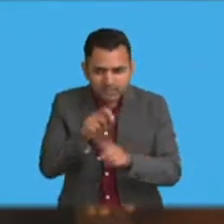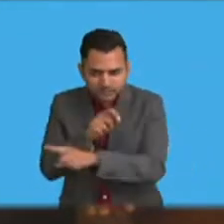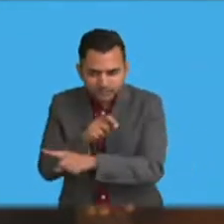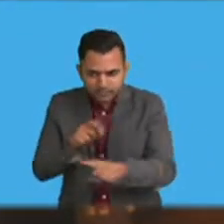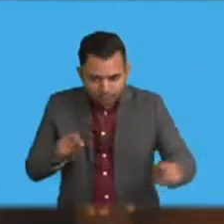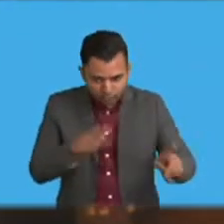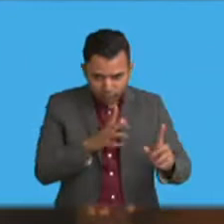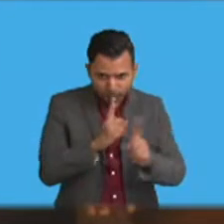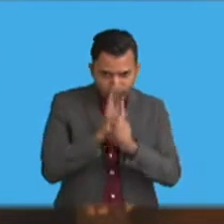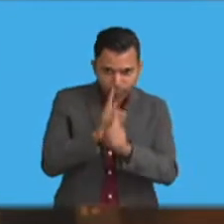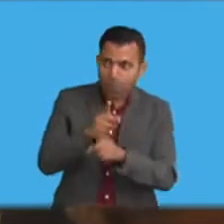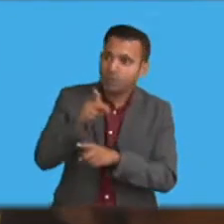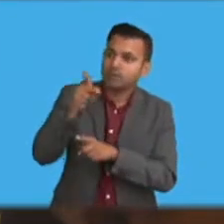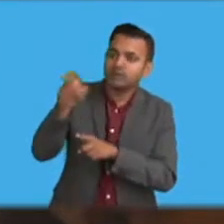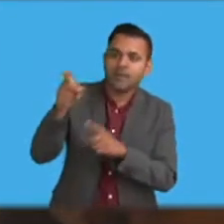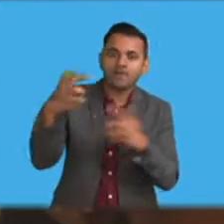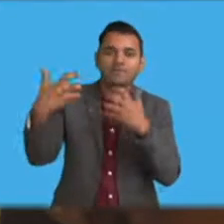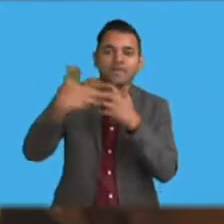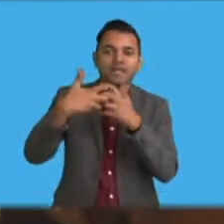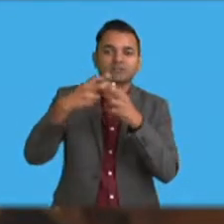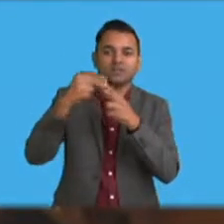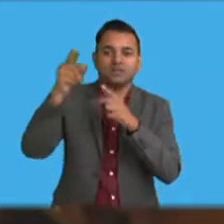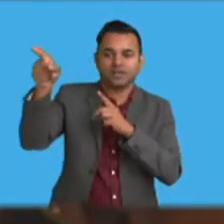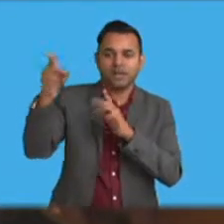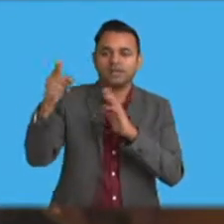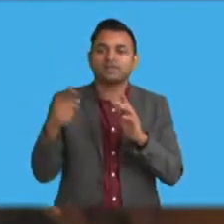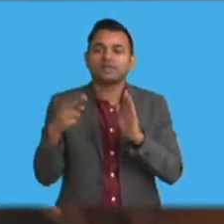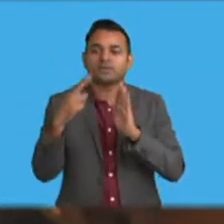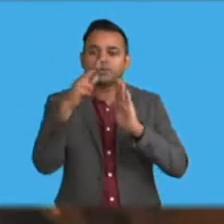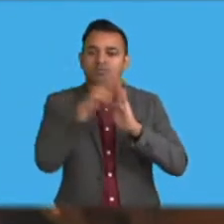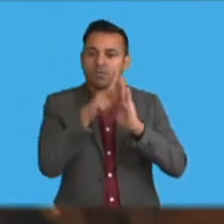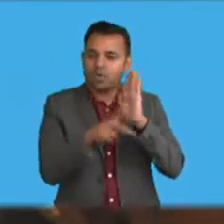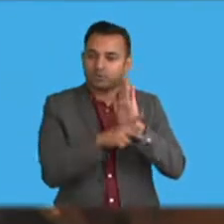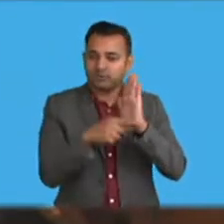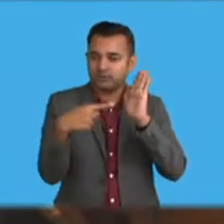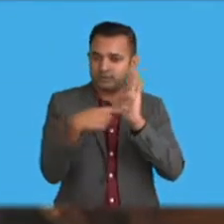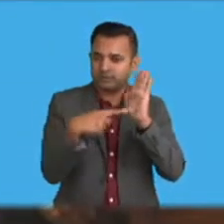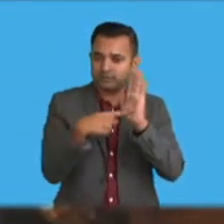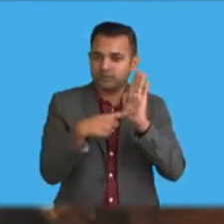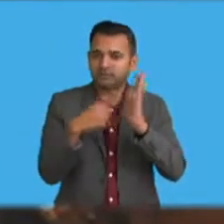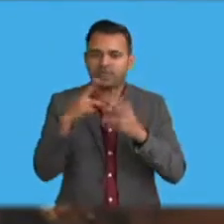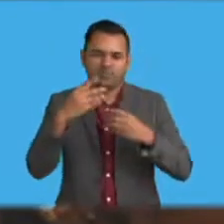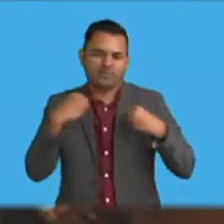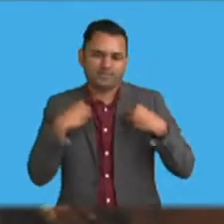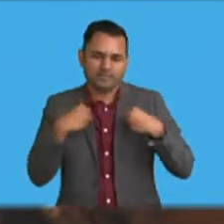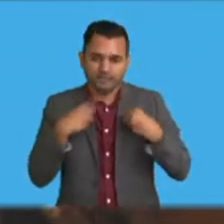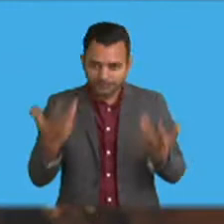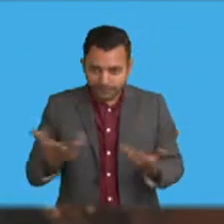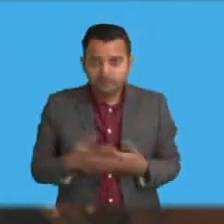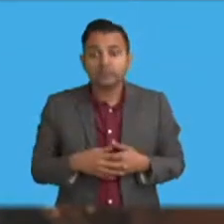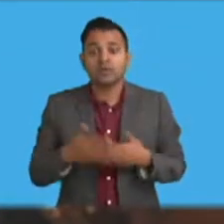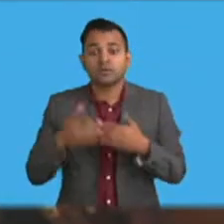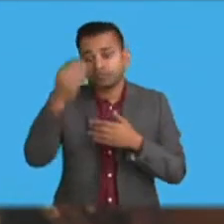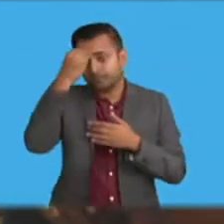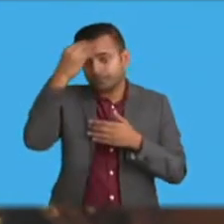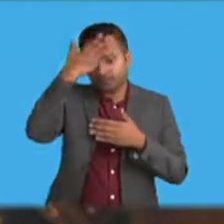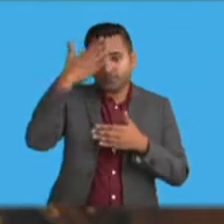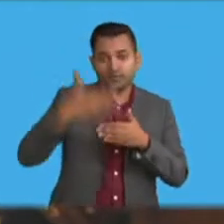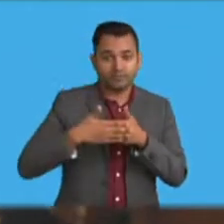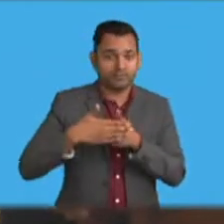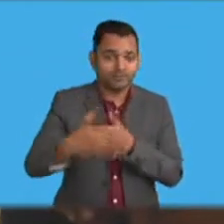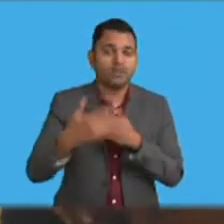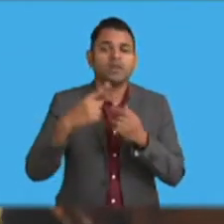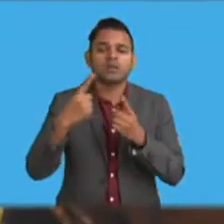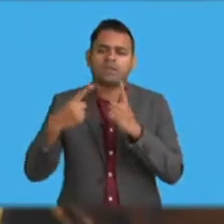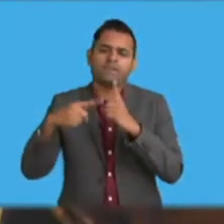the cooperatives. Therefore, keeping in mind, Madam Speaker, the long-term sustainability and the direct positive impact of the initiatives